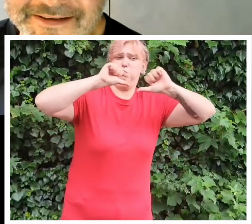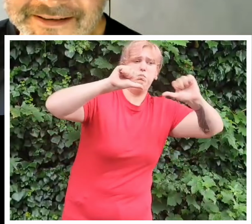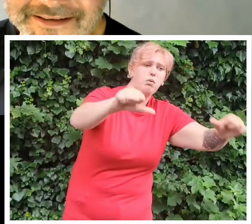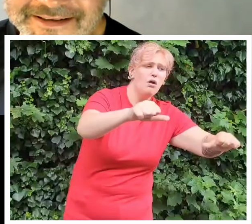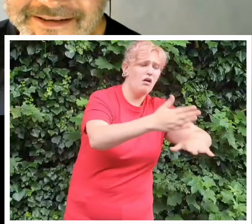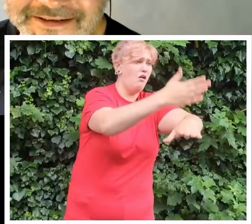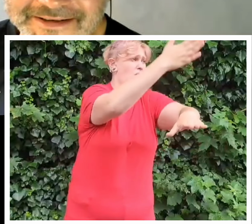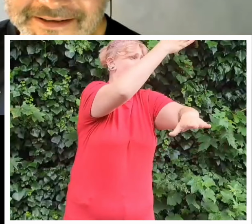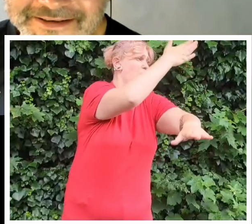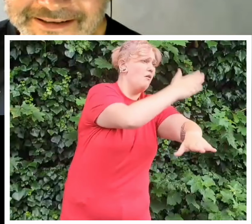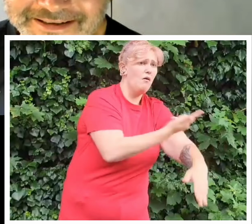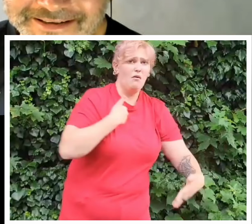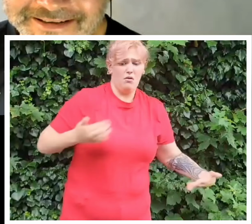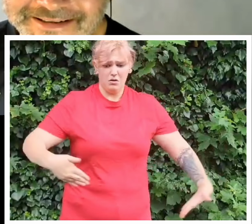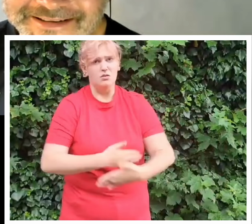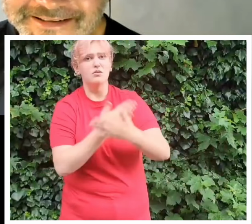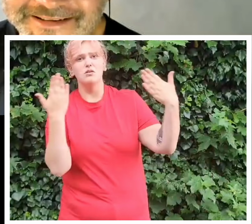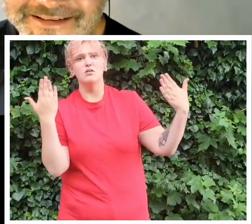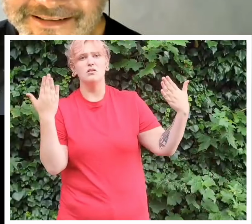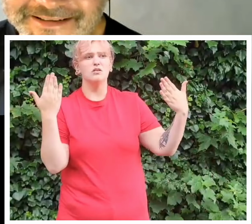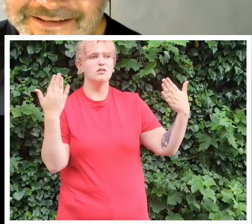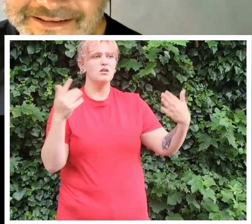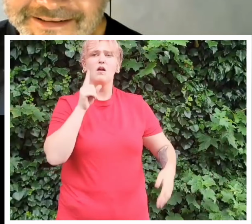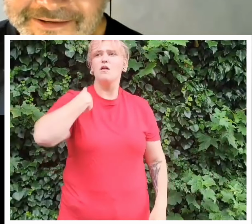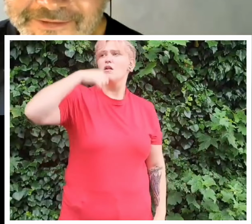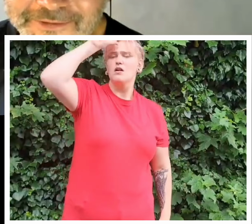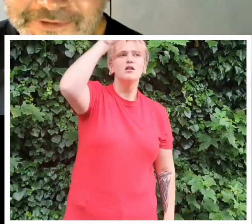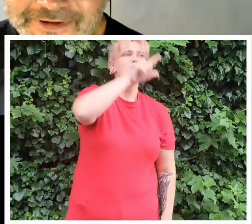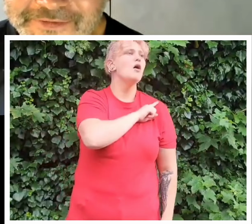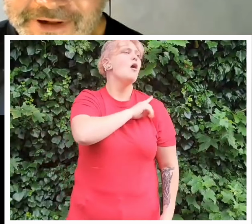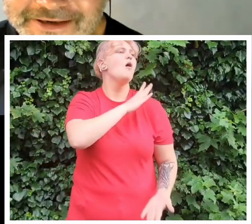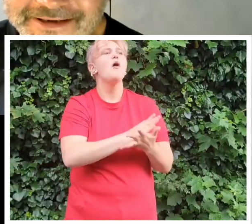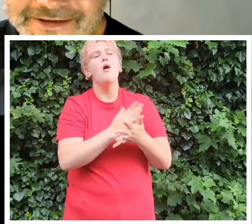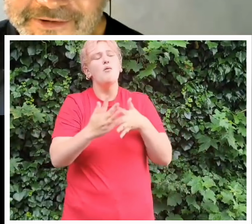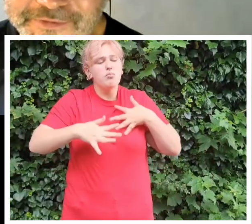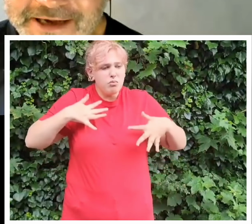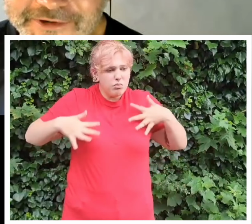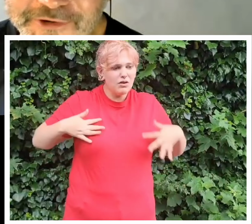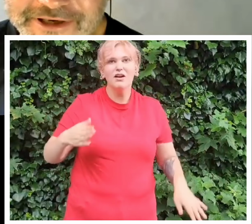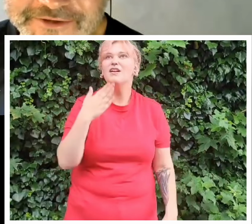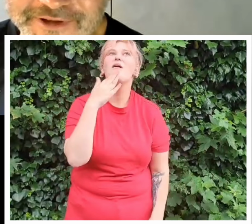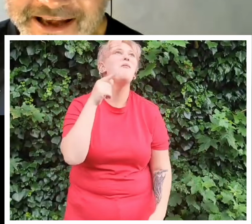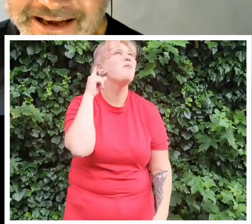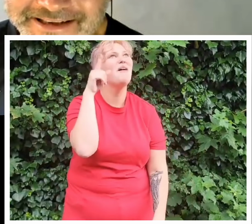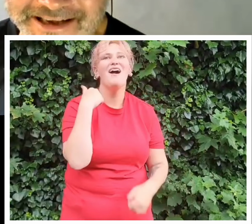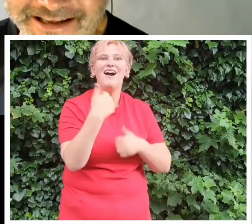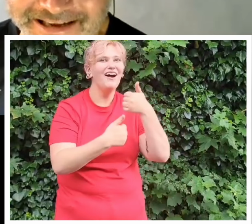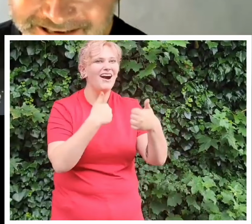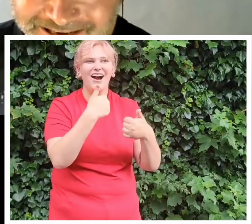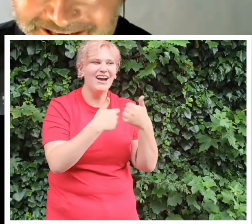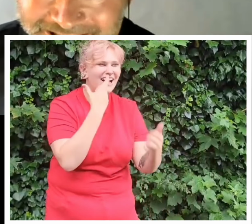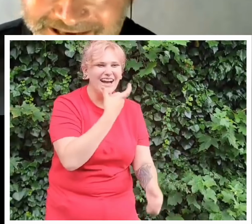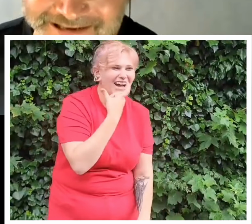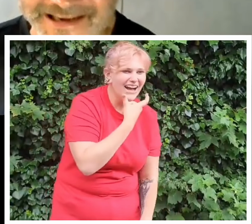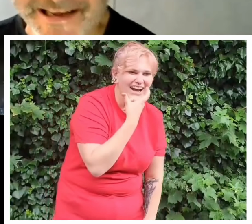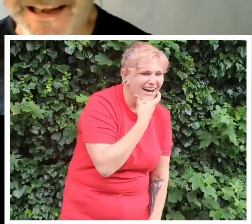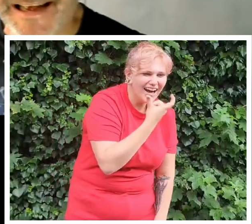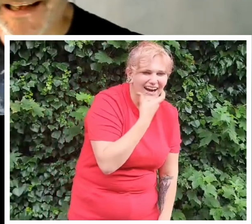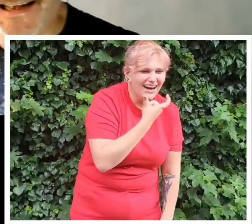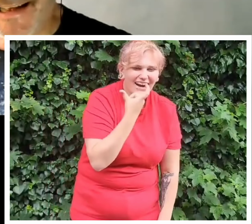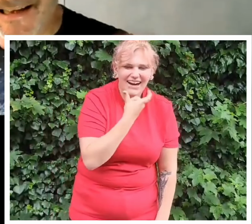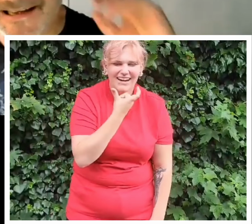there earlier than my birthday, you know, because it's just been so exciting. Thank goodness for that.